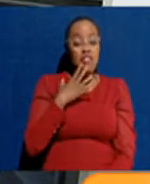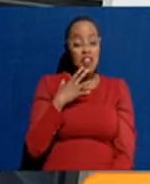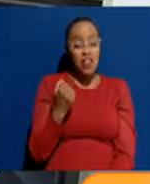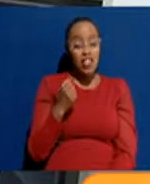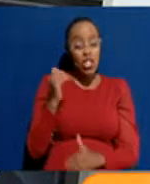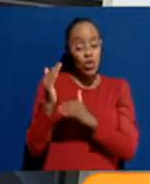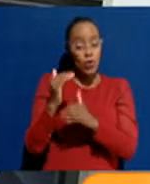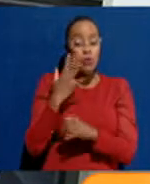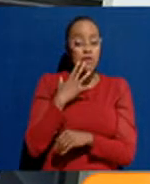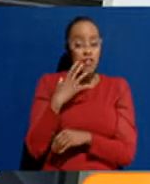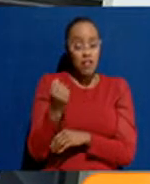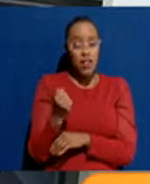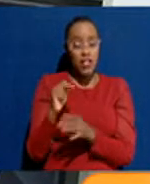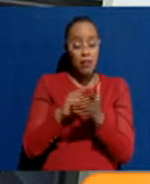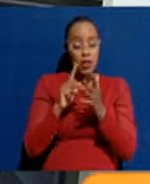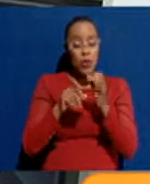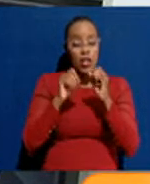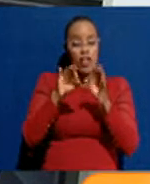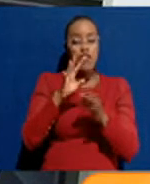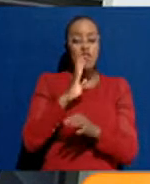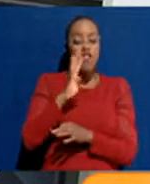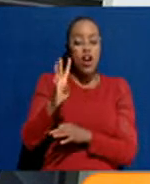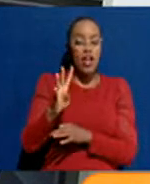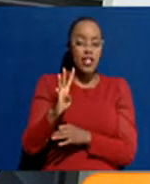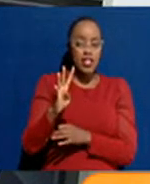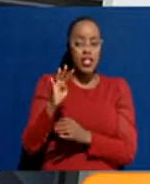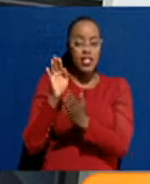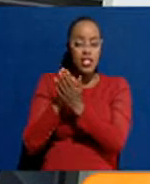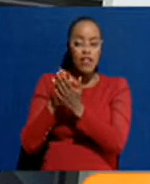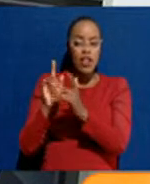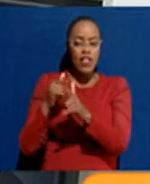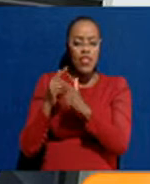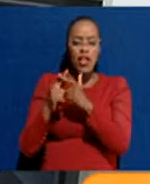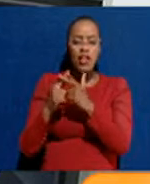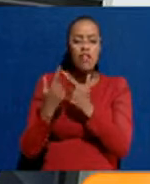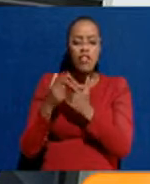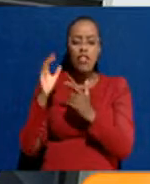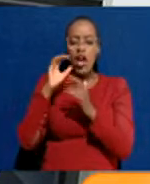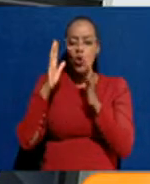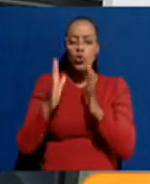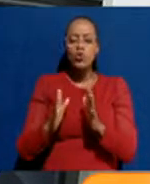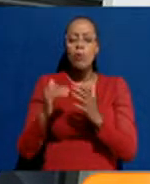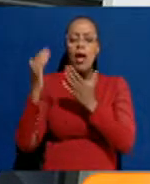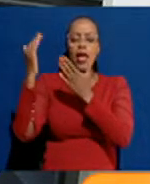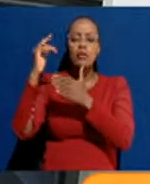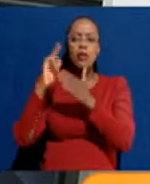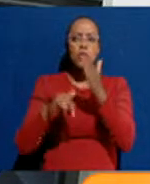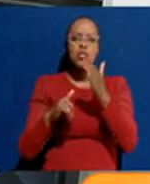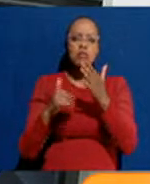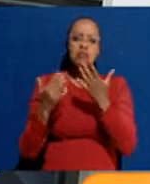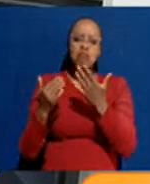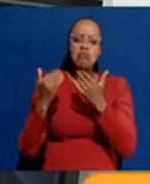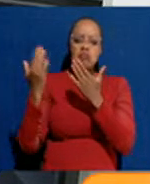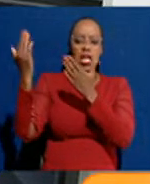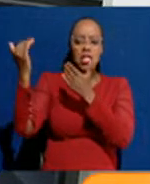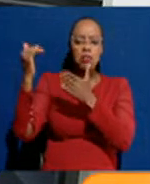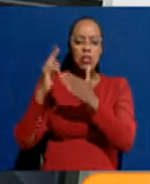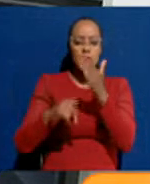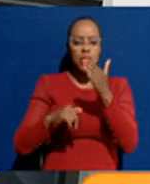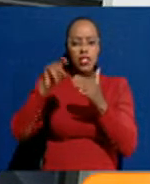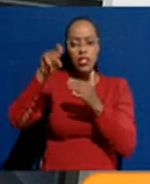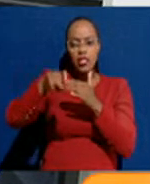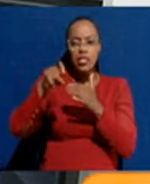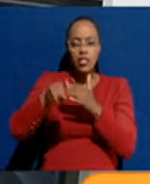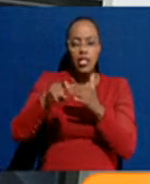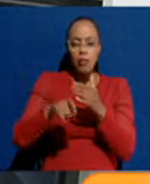500? Yes. So then if you have 400 in stock, yes. What should the consumer expect? they should expect that we should be